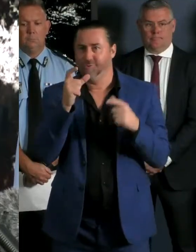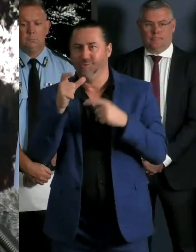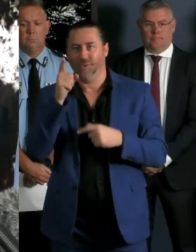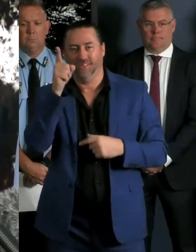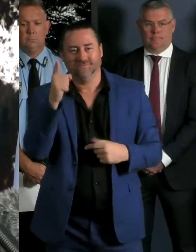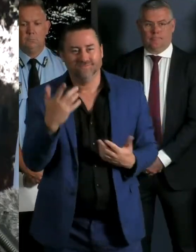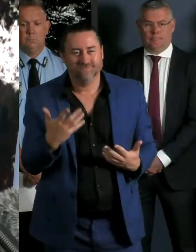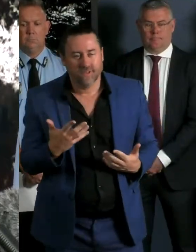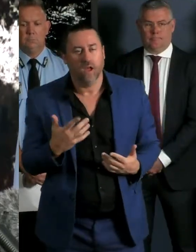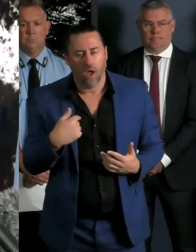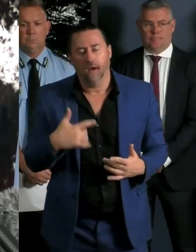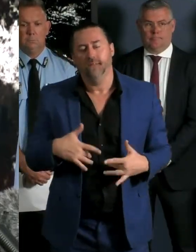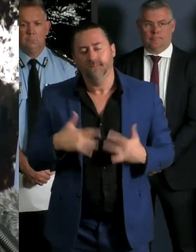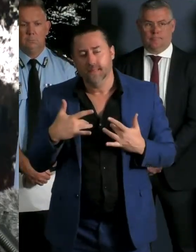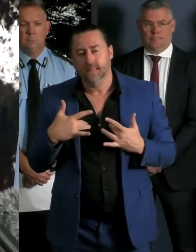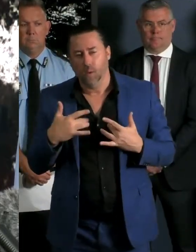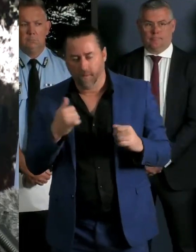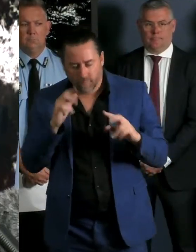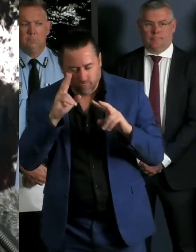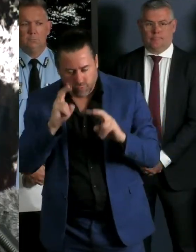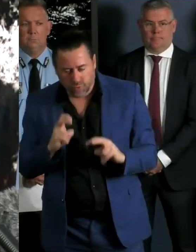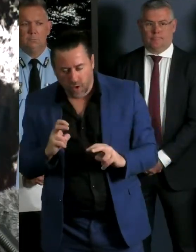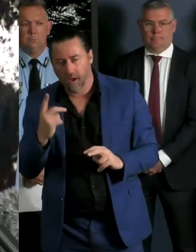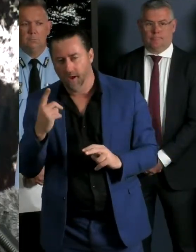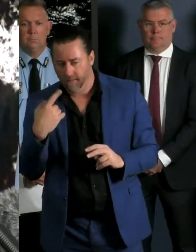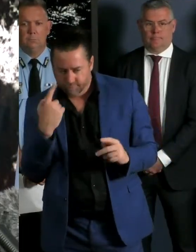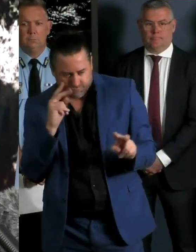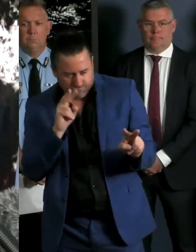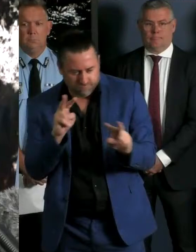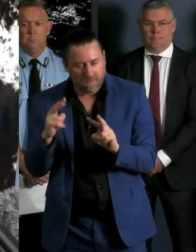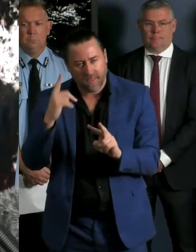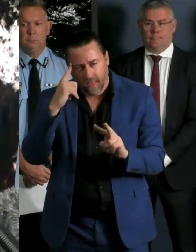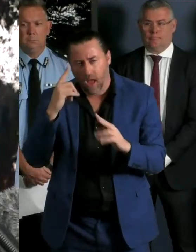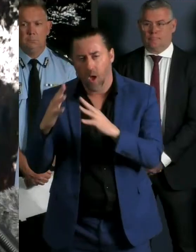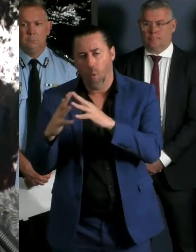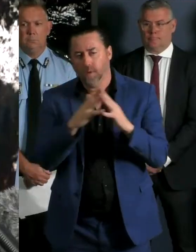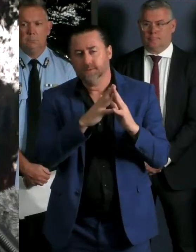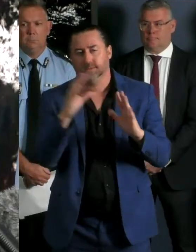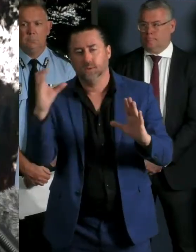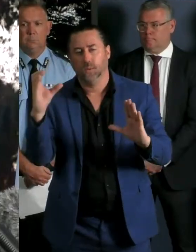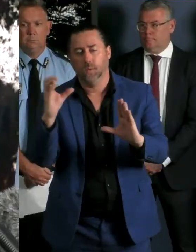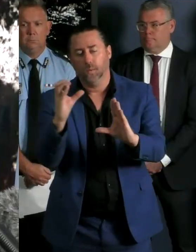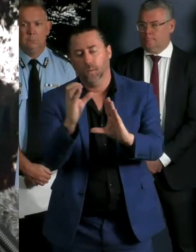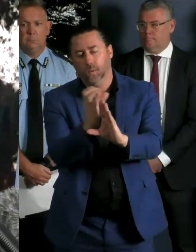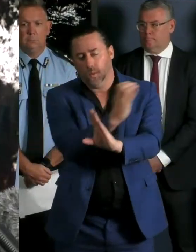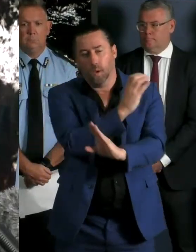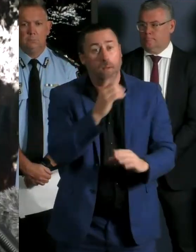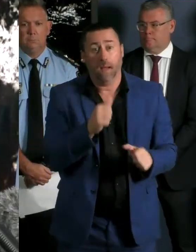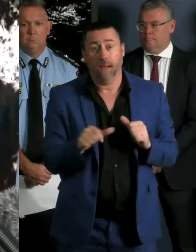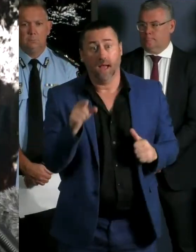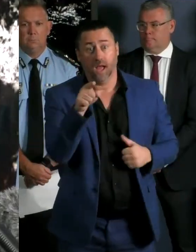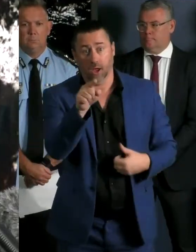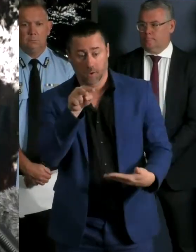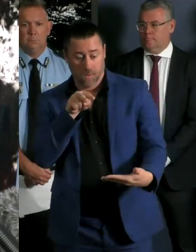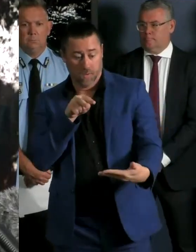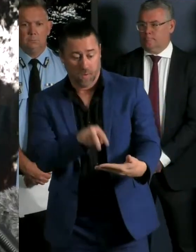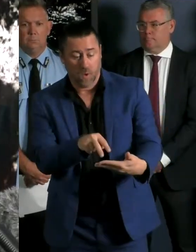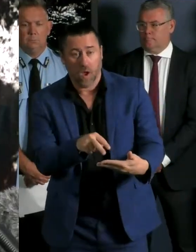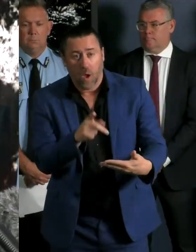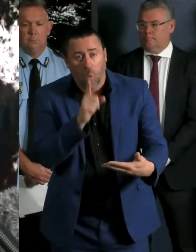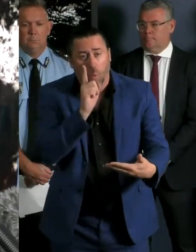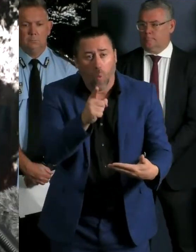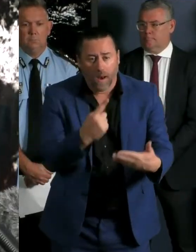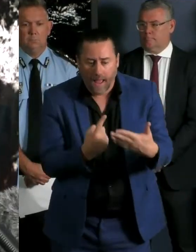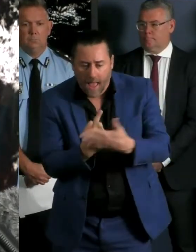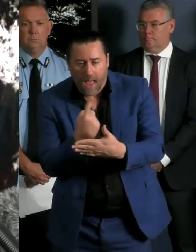amount of confidence that it will continue moving west. But we just really encourage people, therefore, to stay up to date with the warnings and to keep